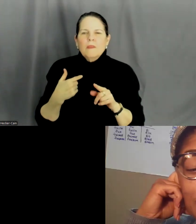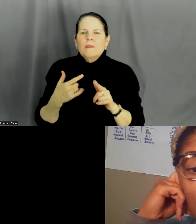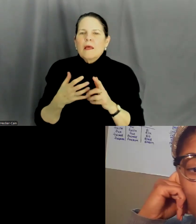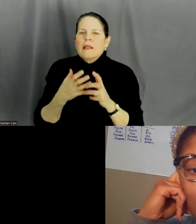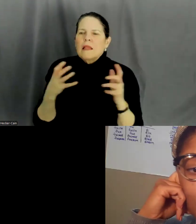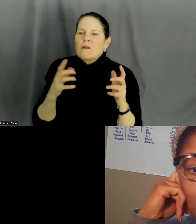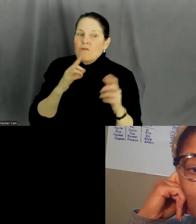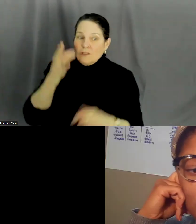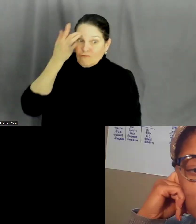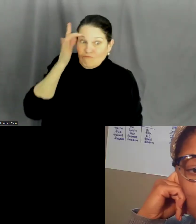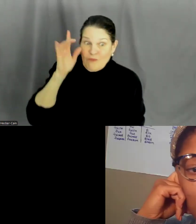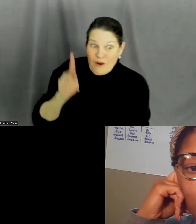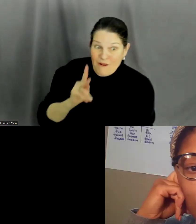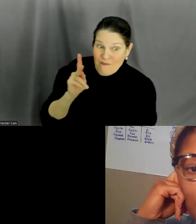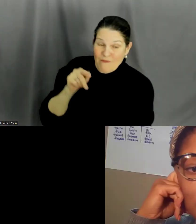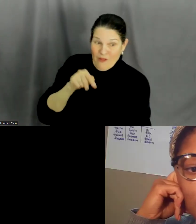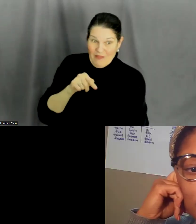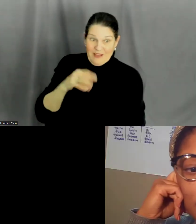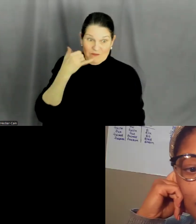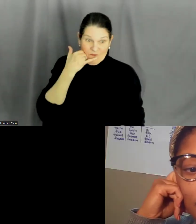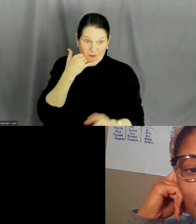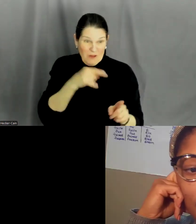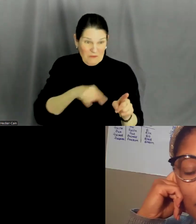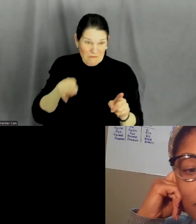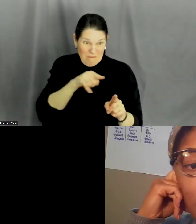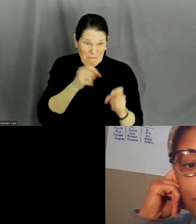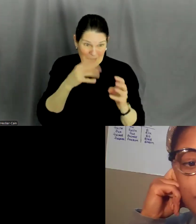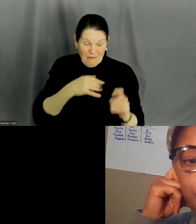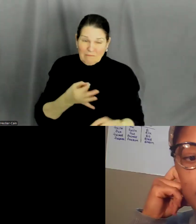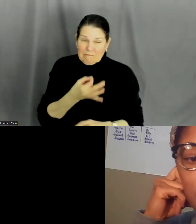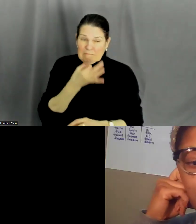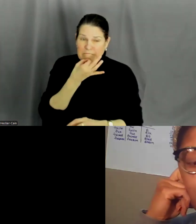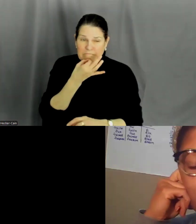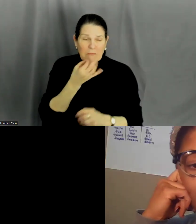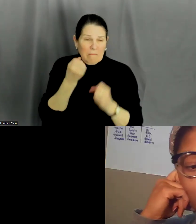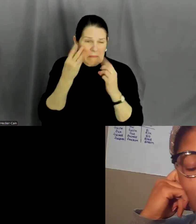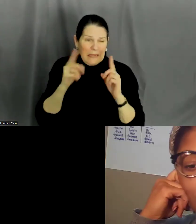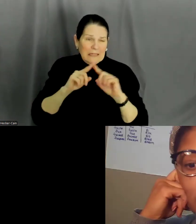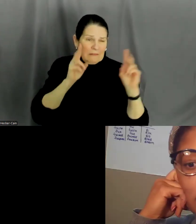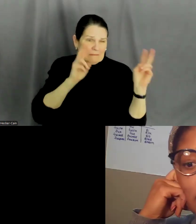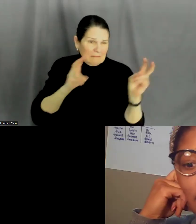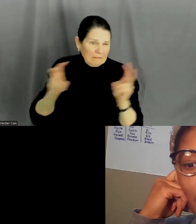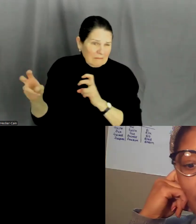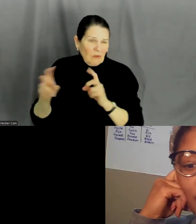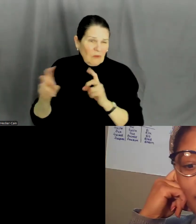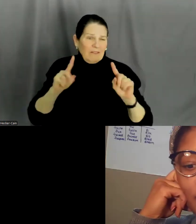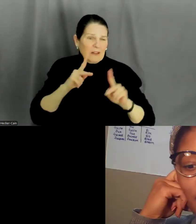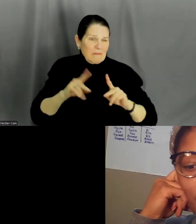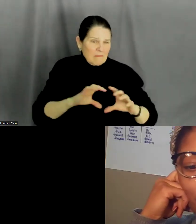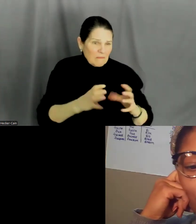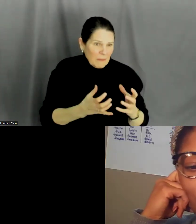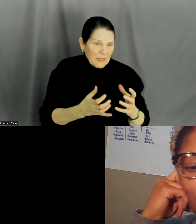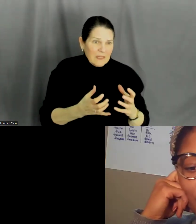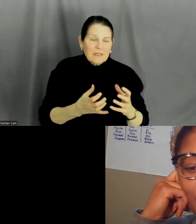really smart people on this call who are experts in a ton of different issues or populations. And I think